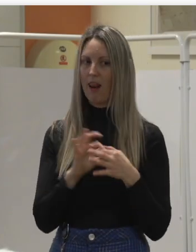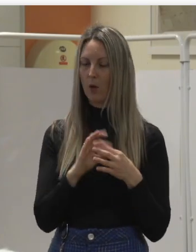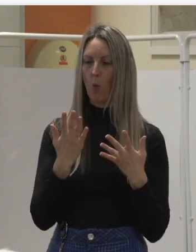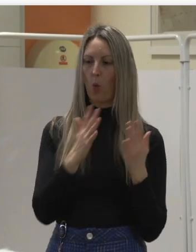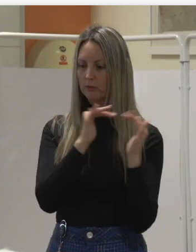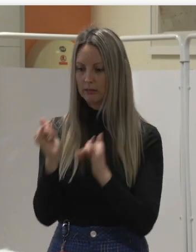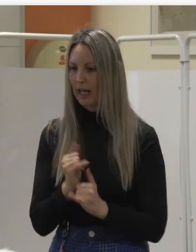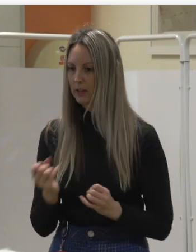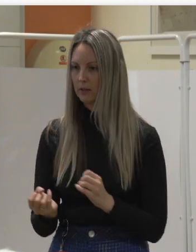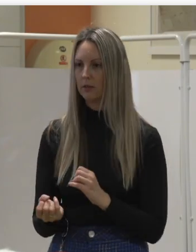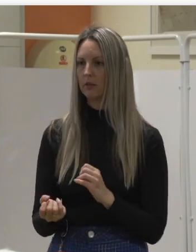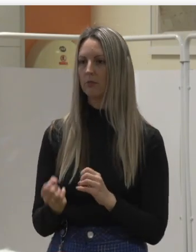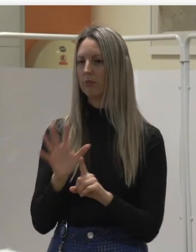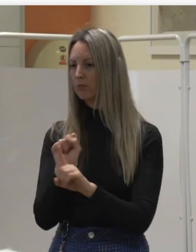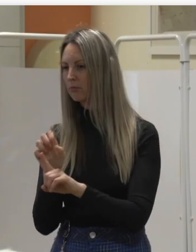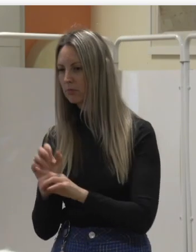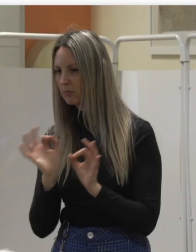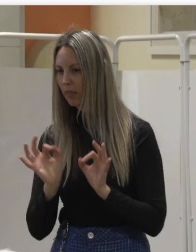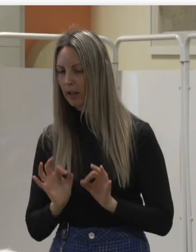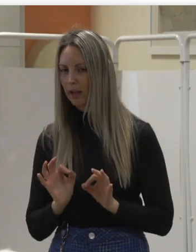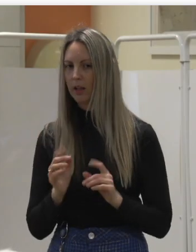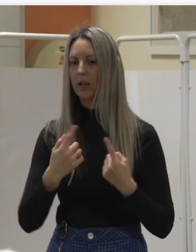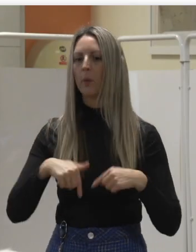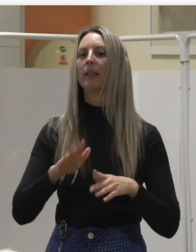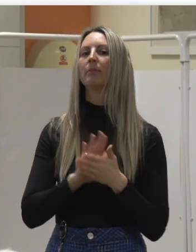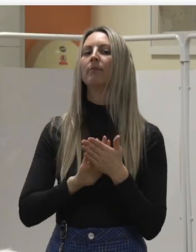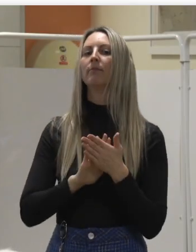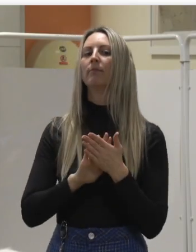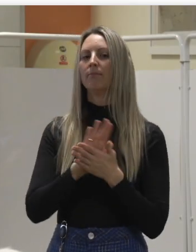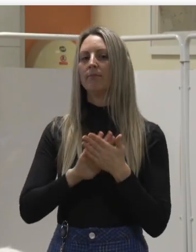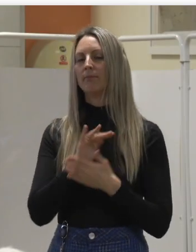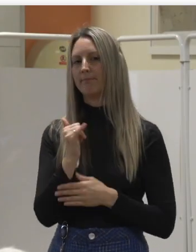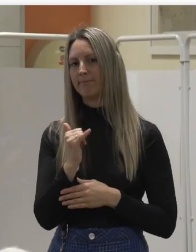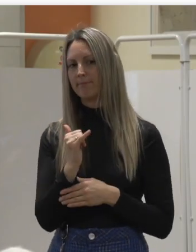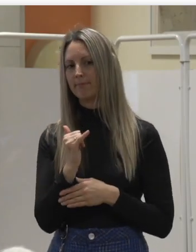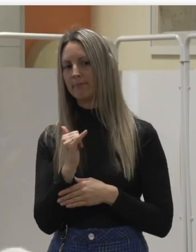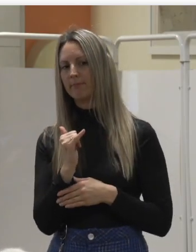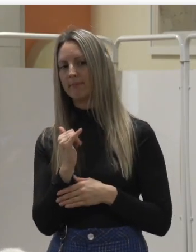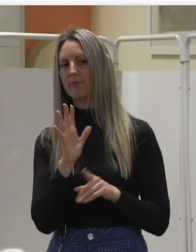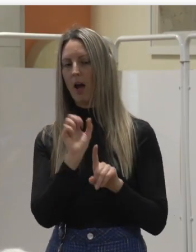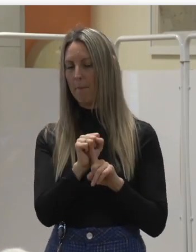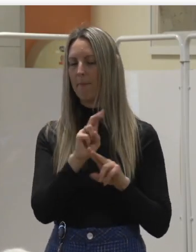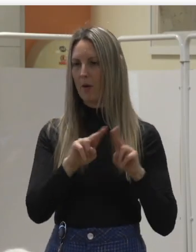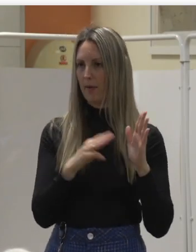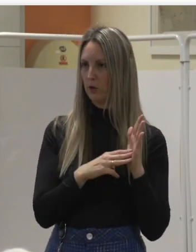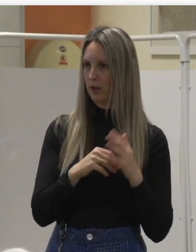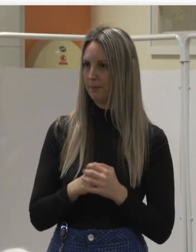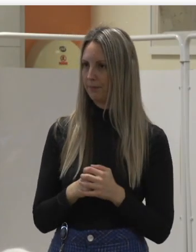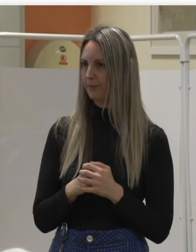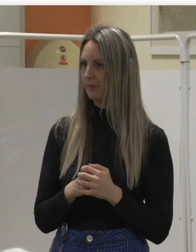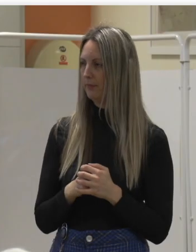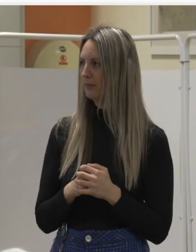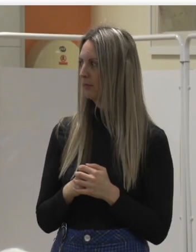don't rely on just the symptoms. We do a detailed clinical examination to make sure that all the systems are